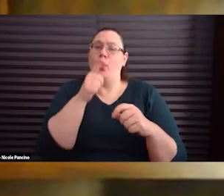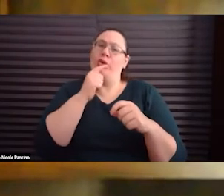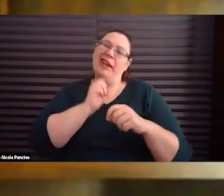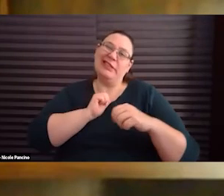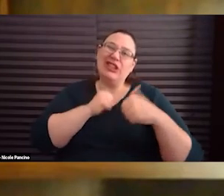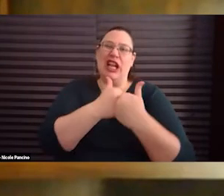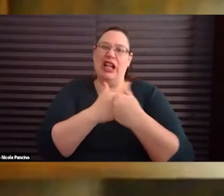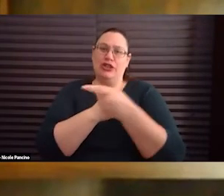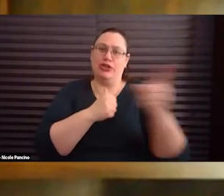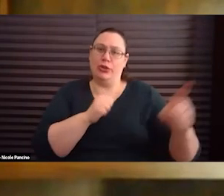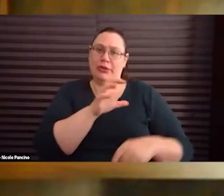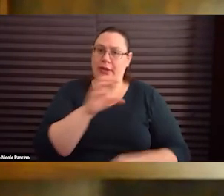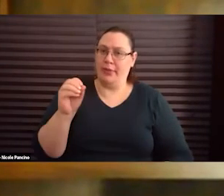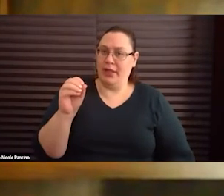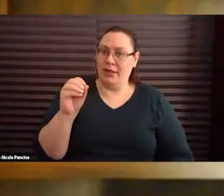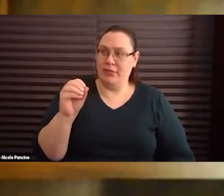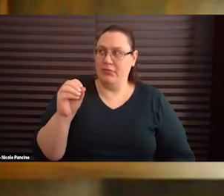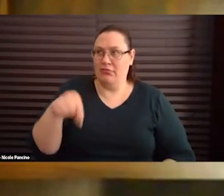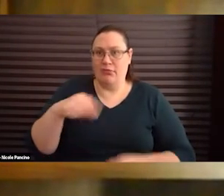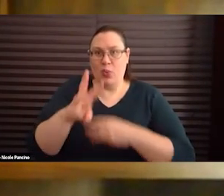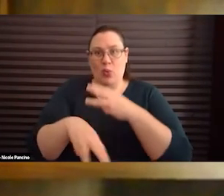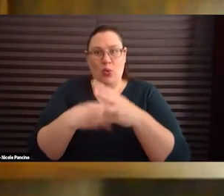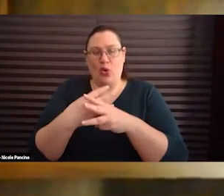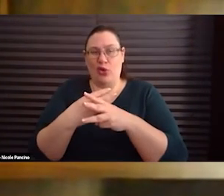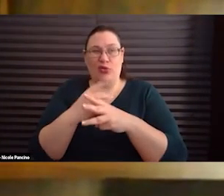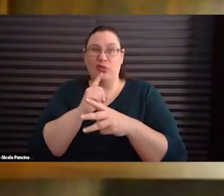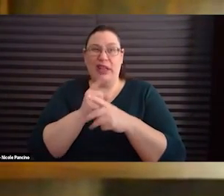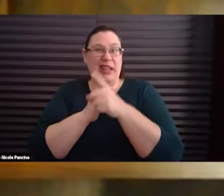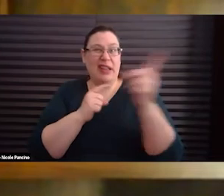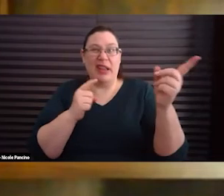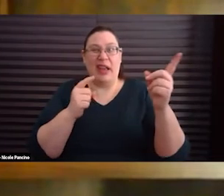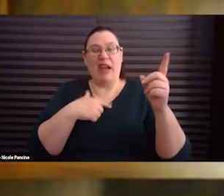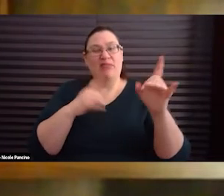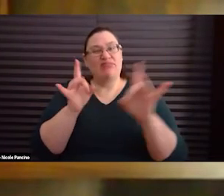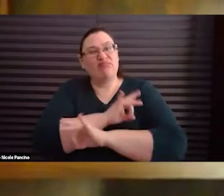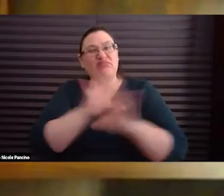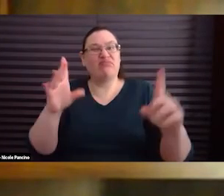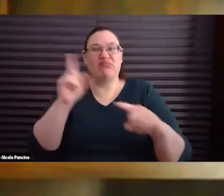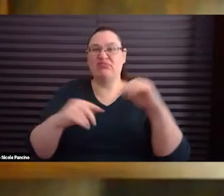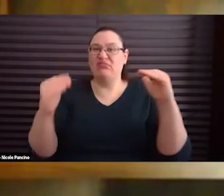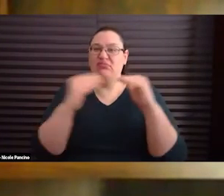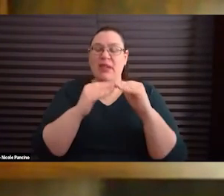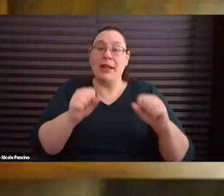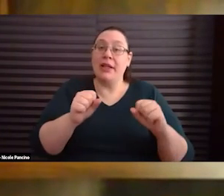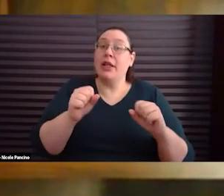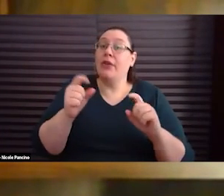this in a world where they have an unrivaled ability to donate to